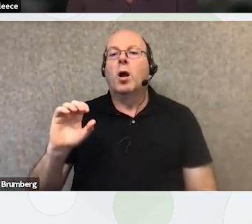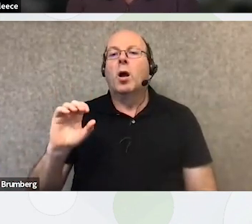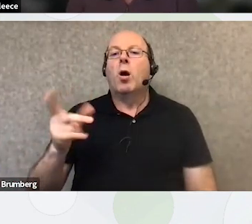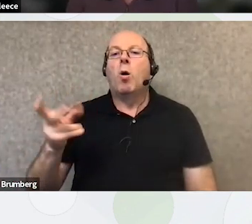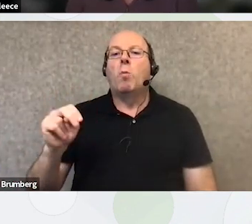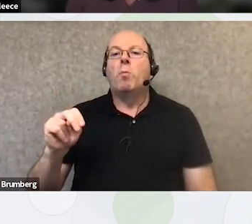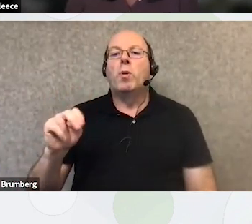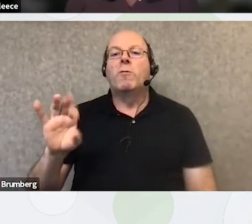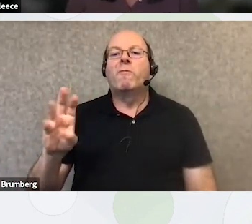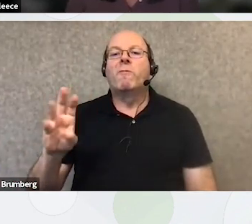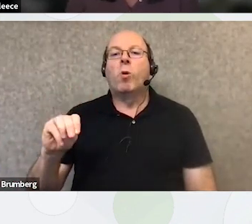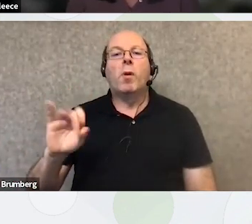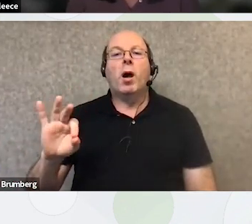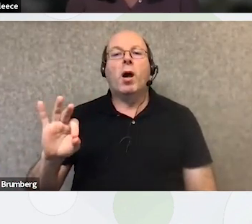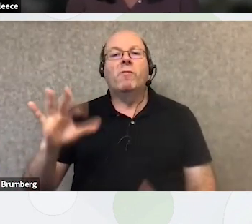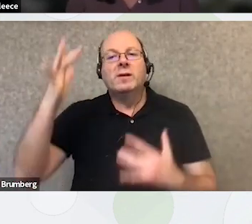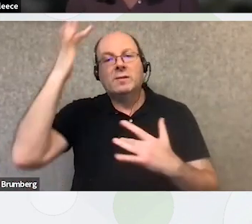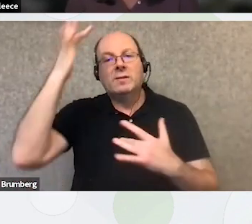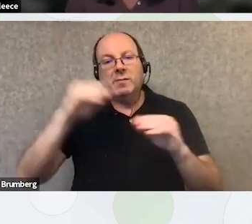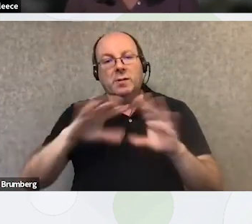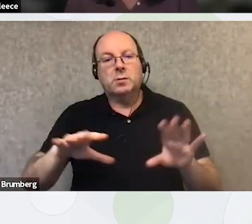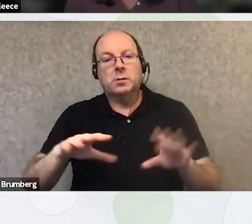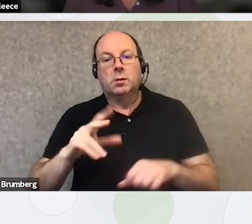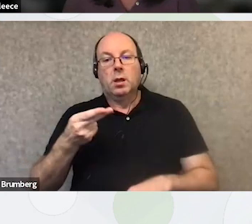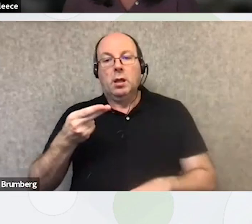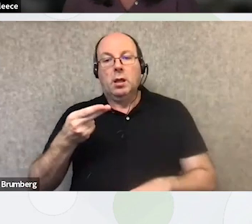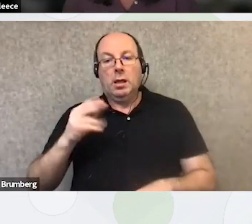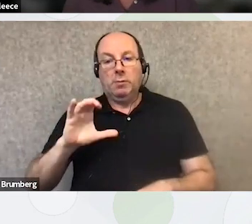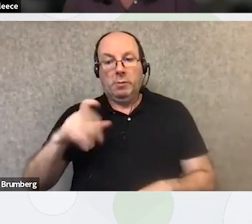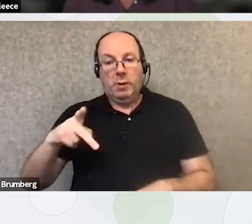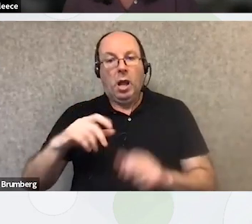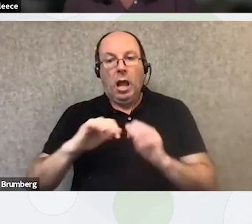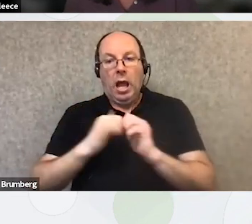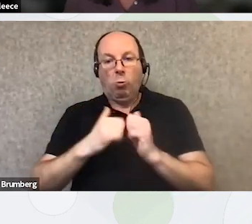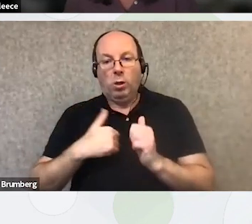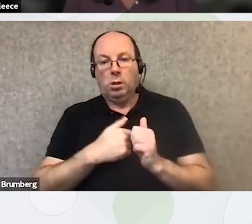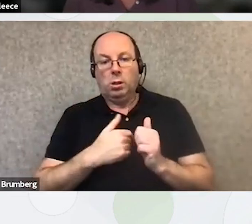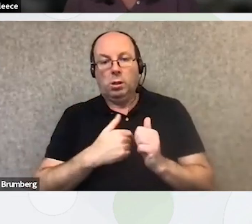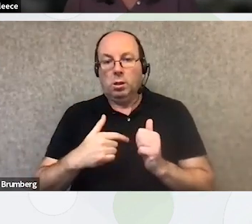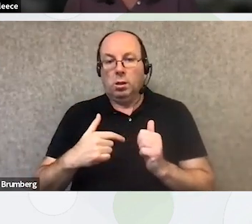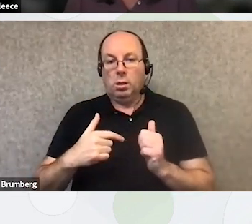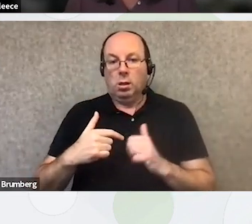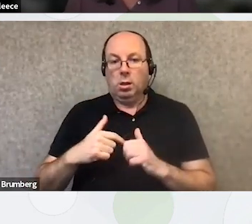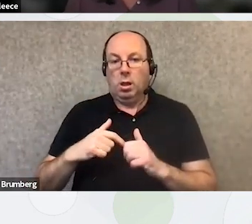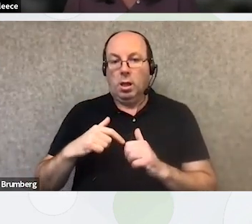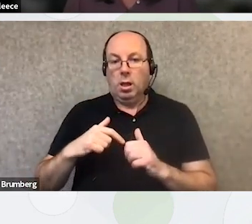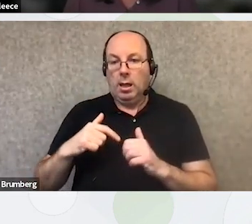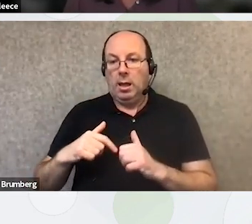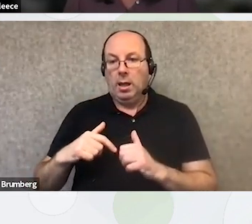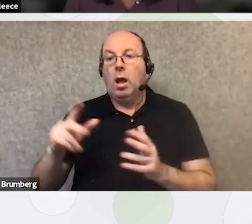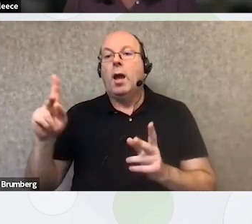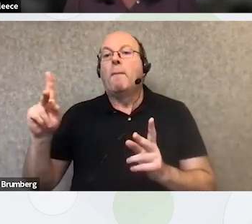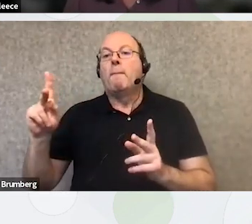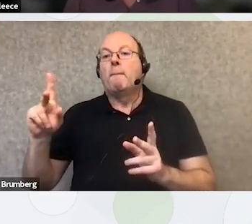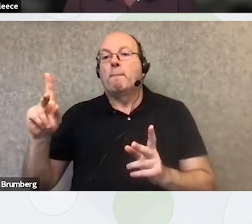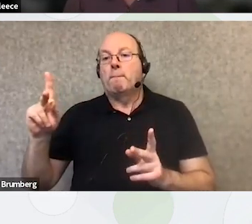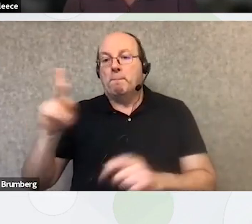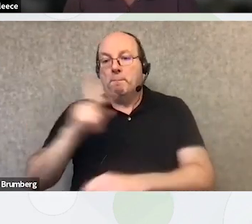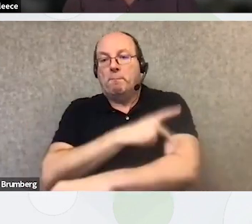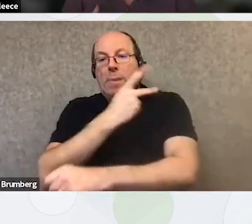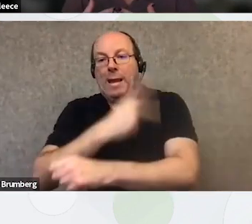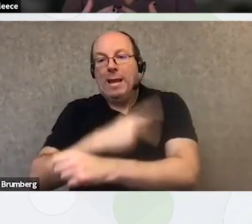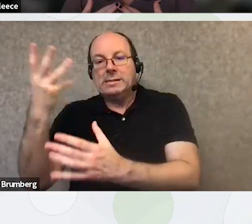at healthcare provider influenza vaccination and how it can decrease patient mortality. So there's not much